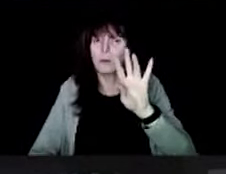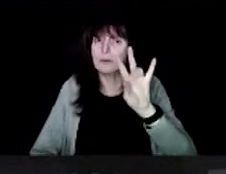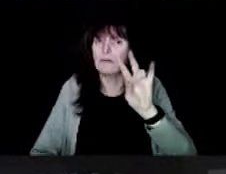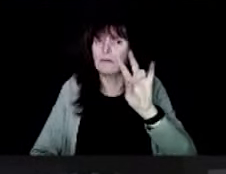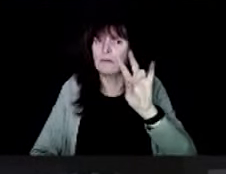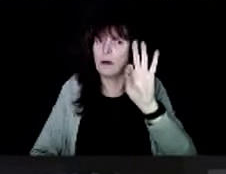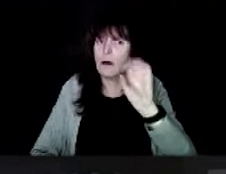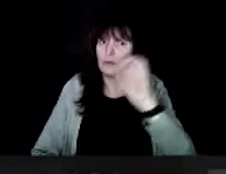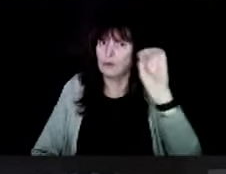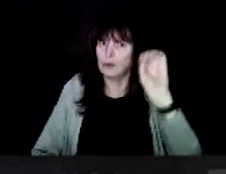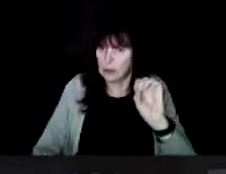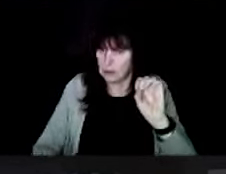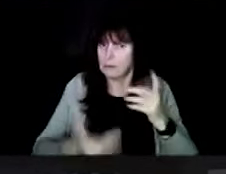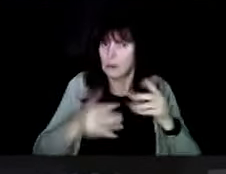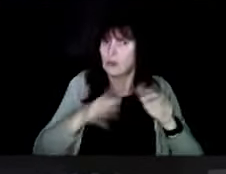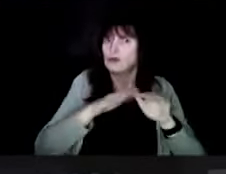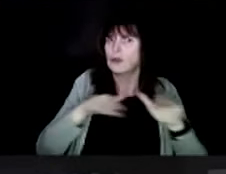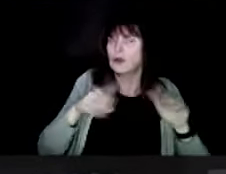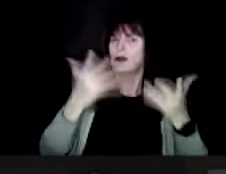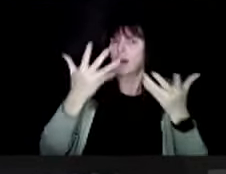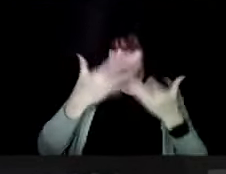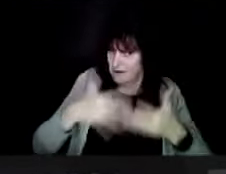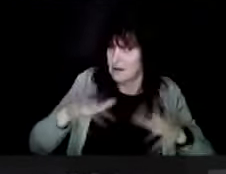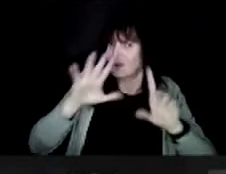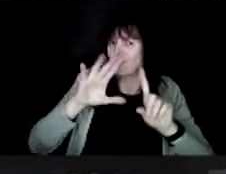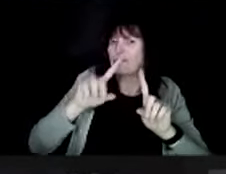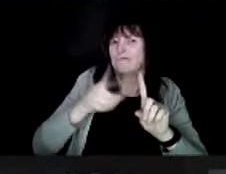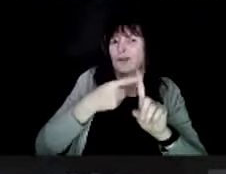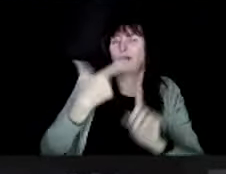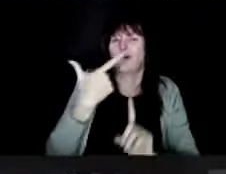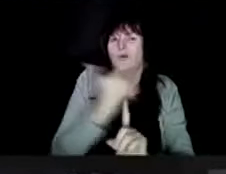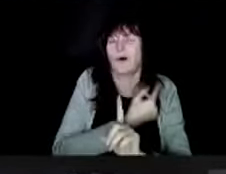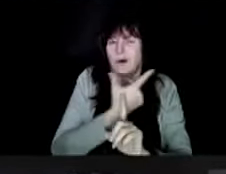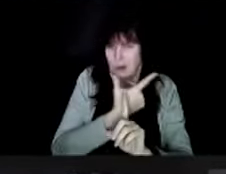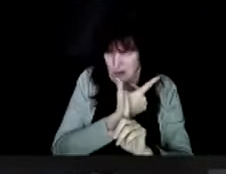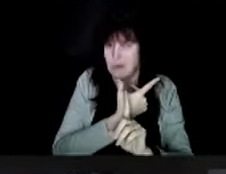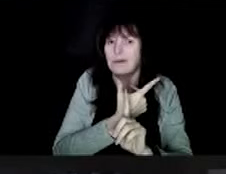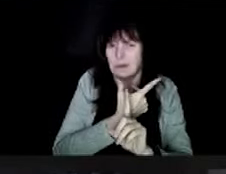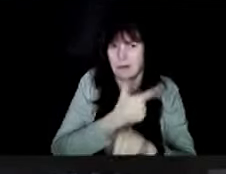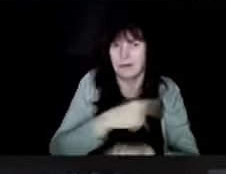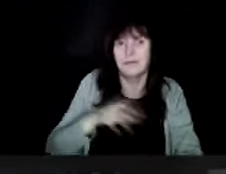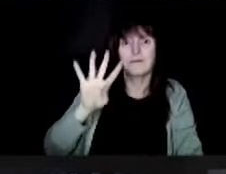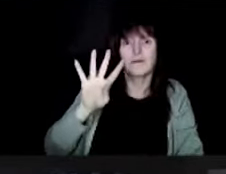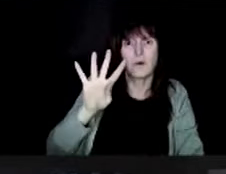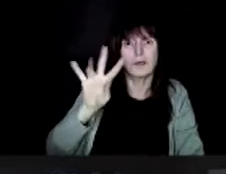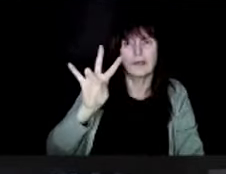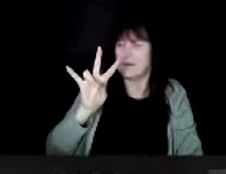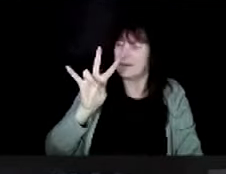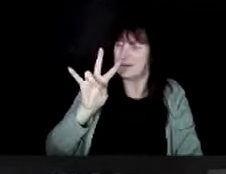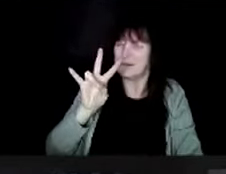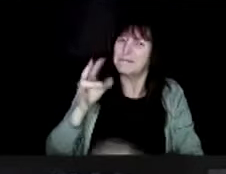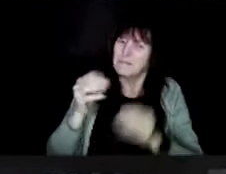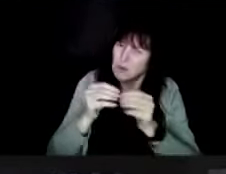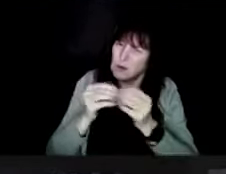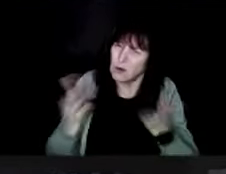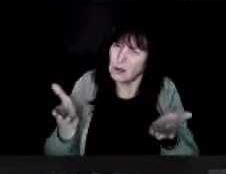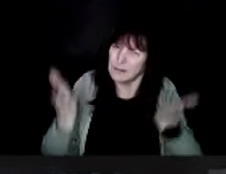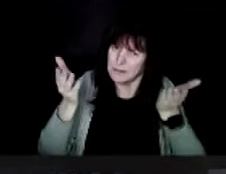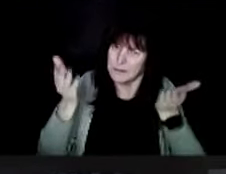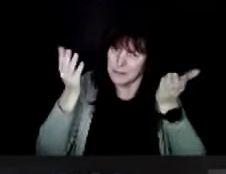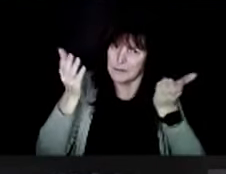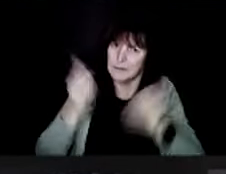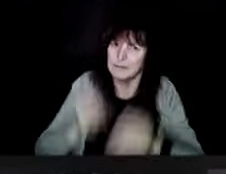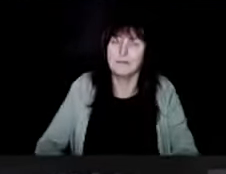dose, but we all want to see that number continue to climb. The pediatric Pfizer vaccine is for